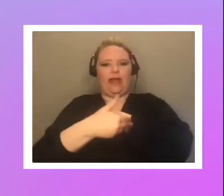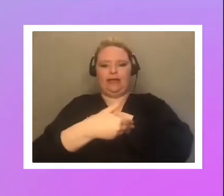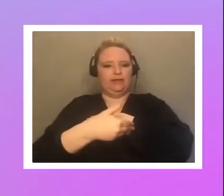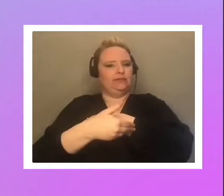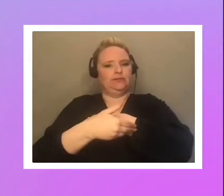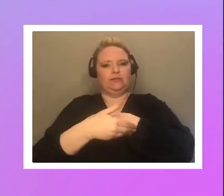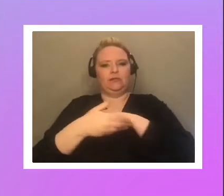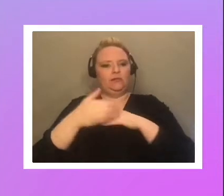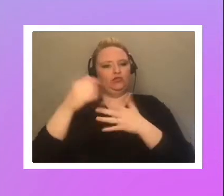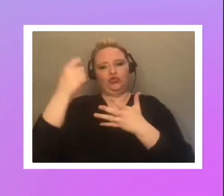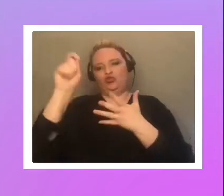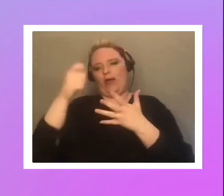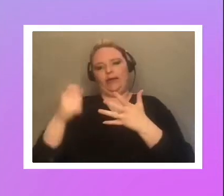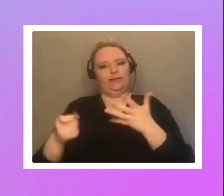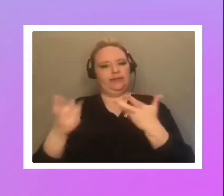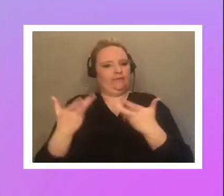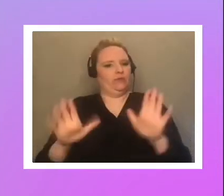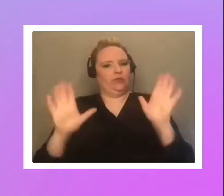a checklist.